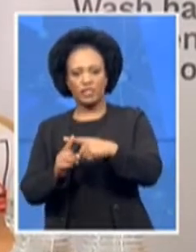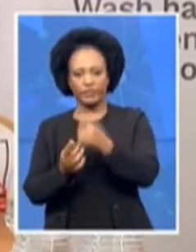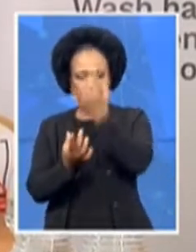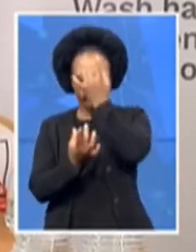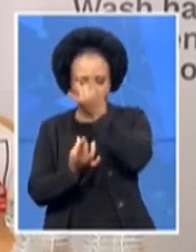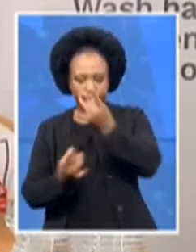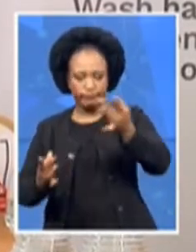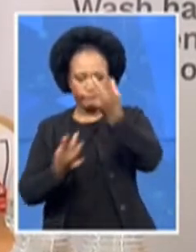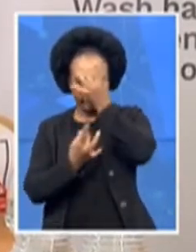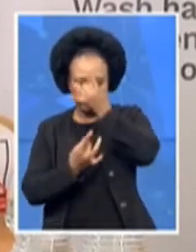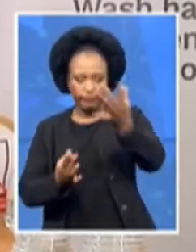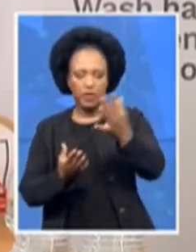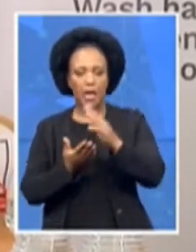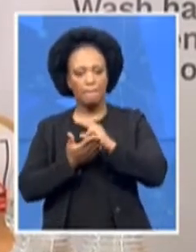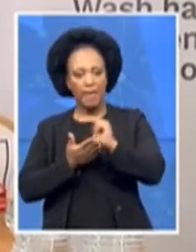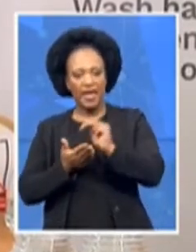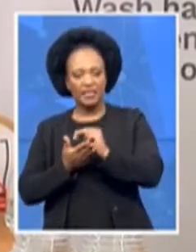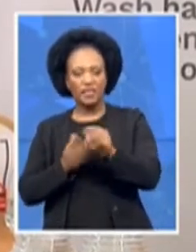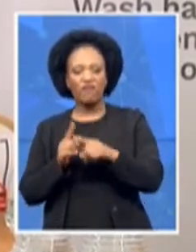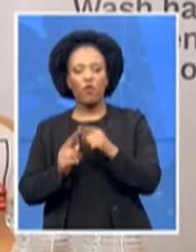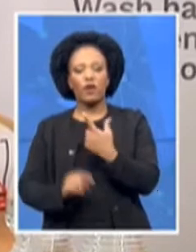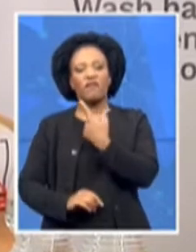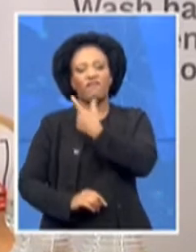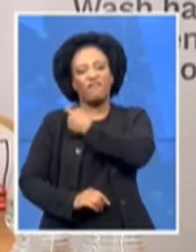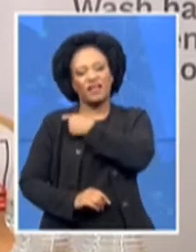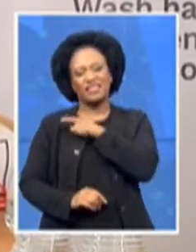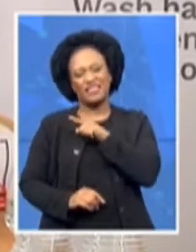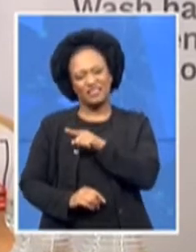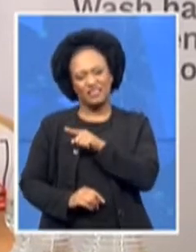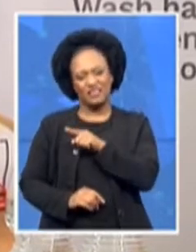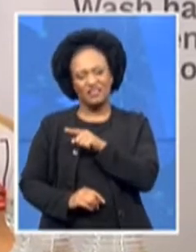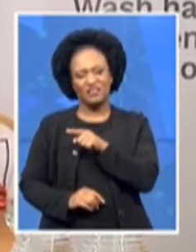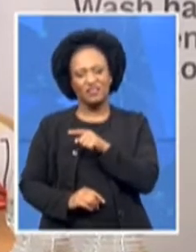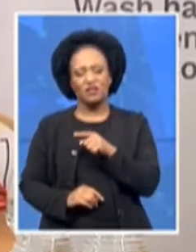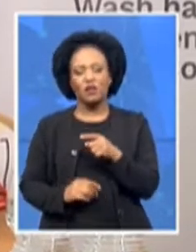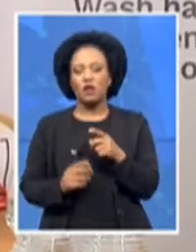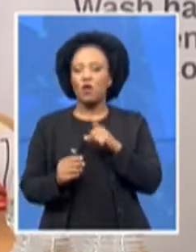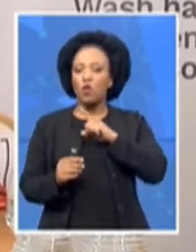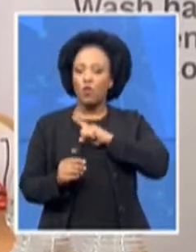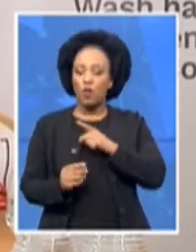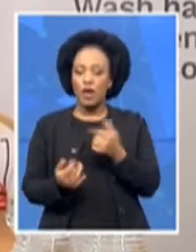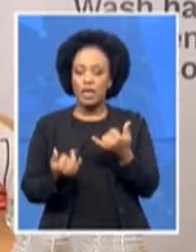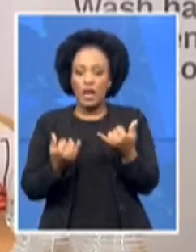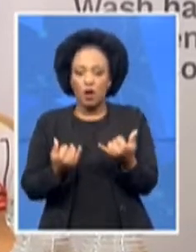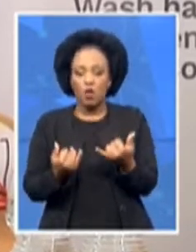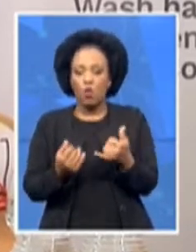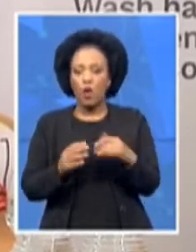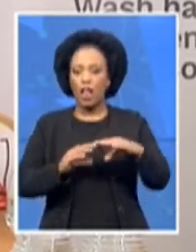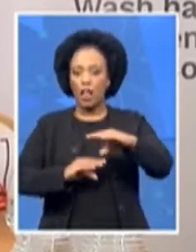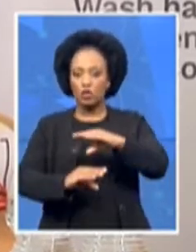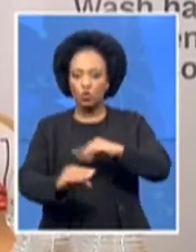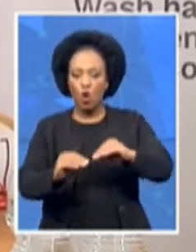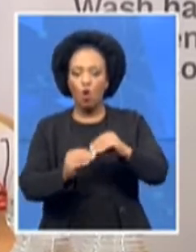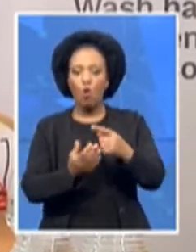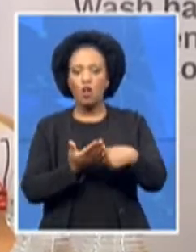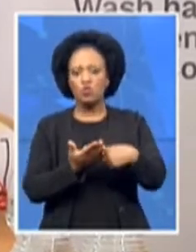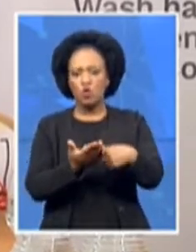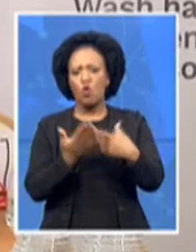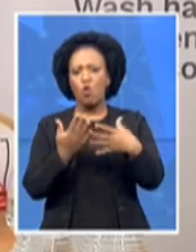vaccination, because we're talking about something that has been proven through science that the vaccination